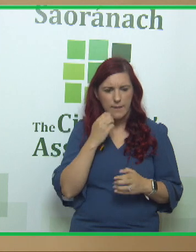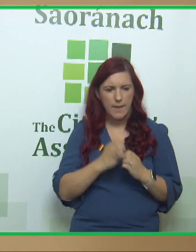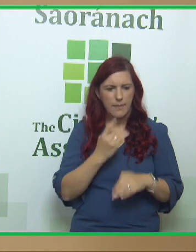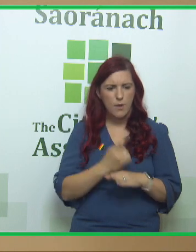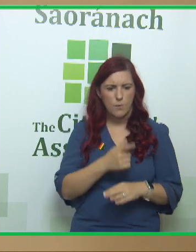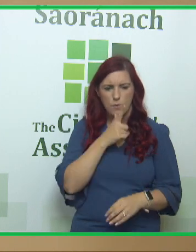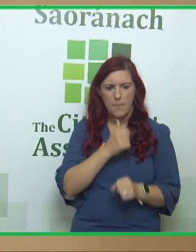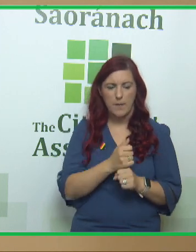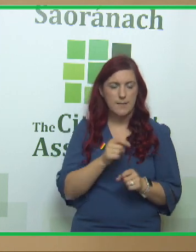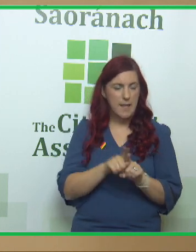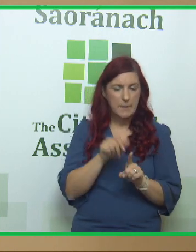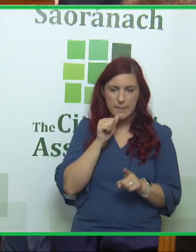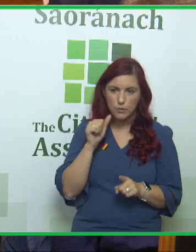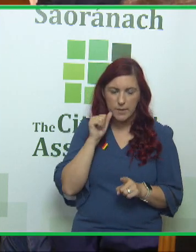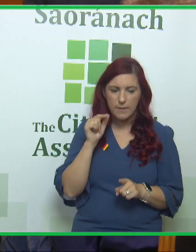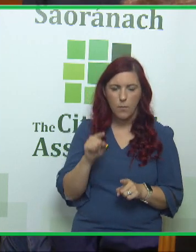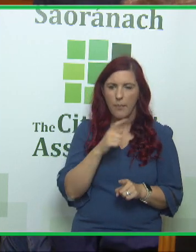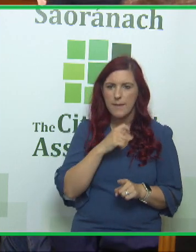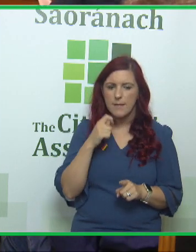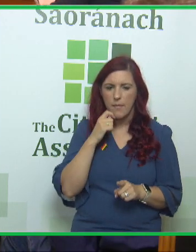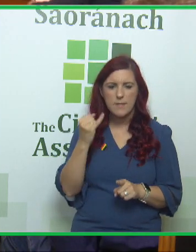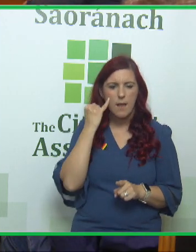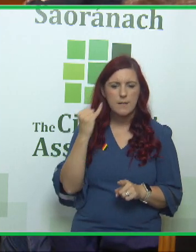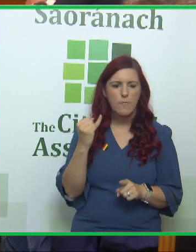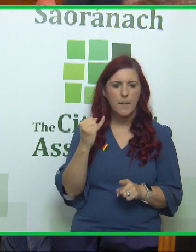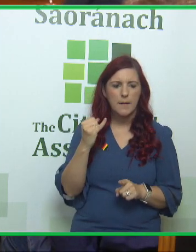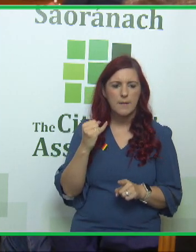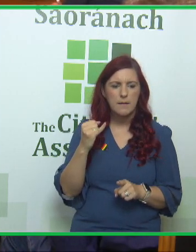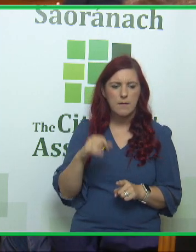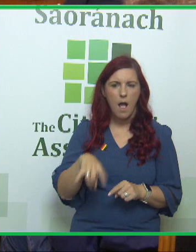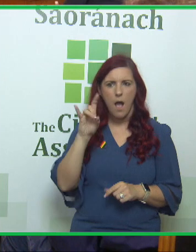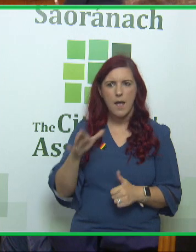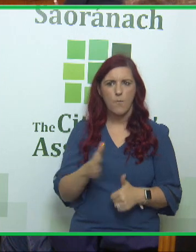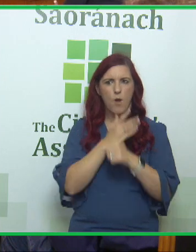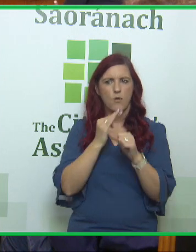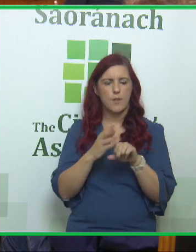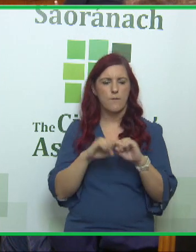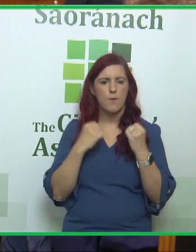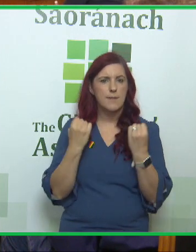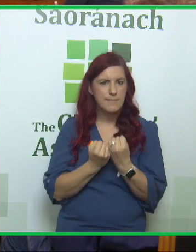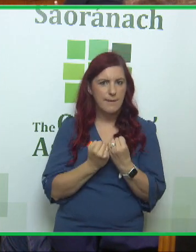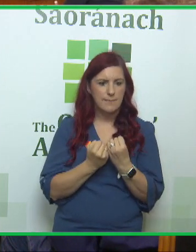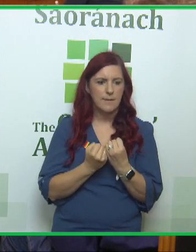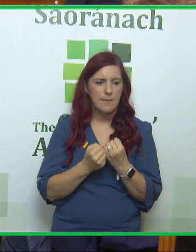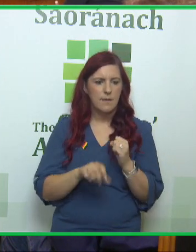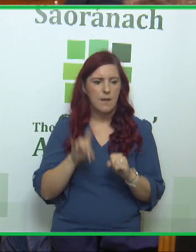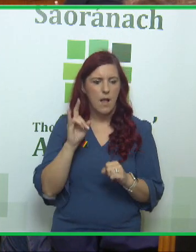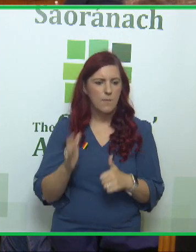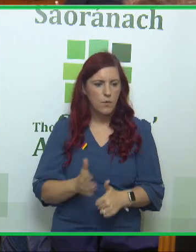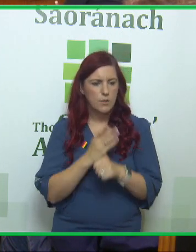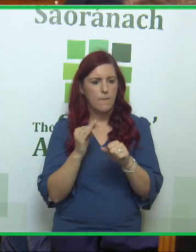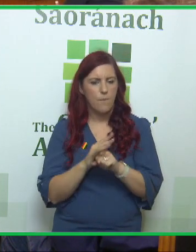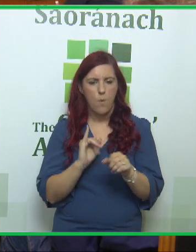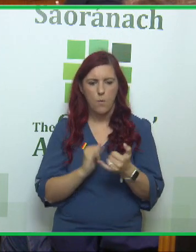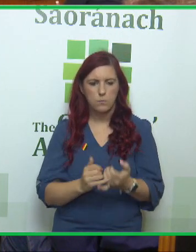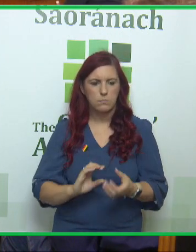again, what came through yesterday about this being a really high priority for society, being a real high priority for